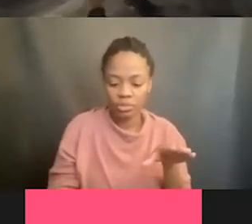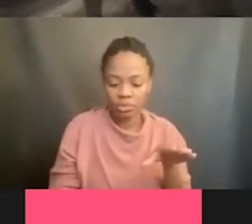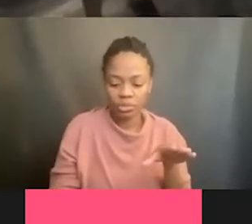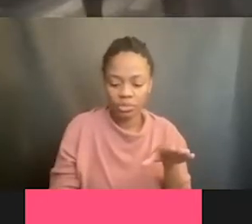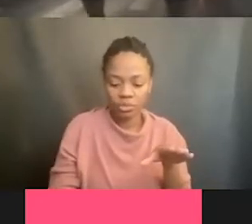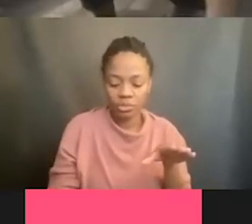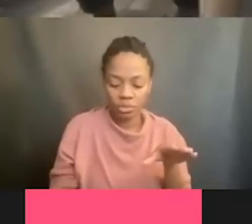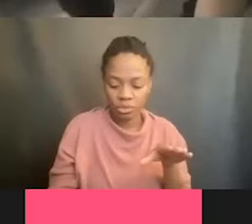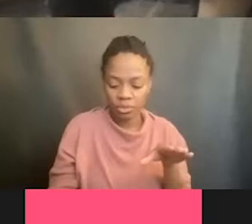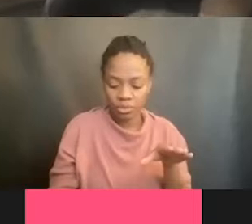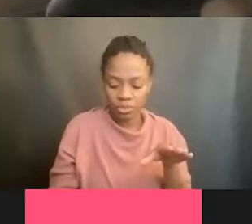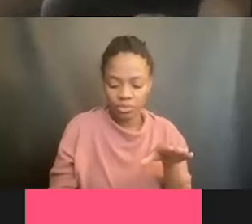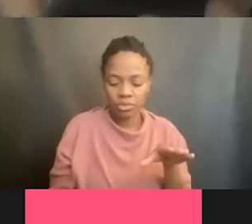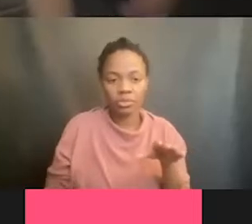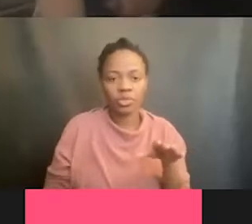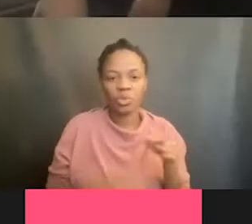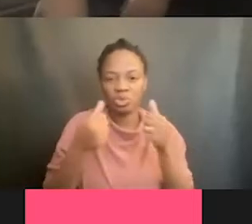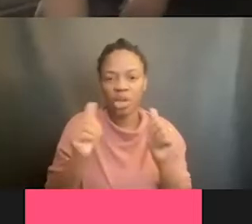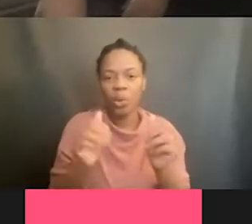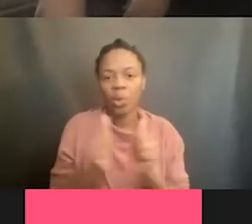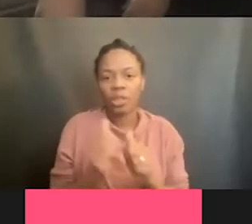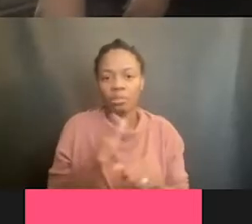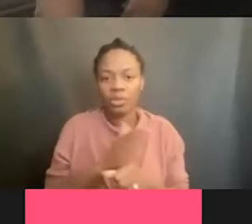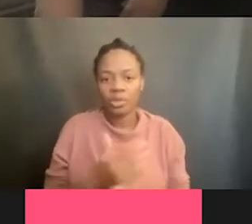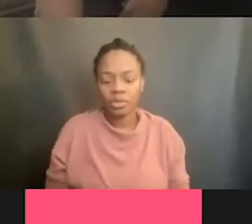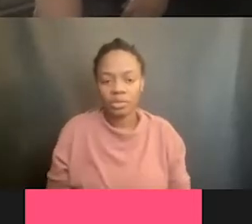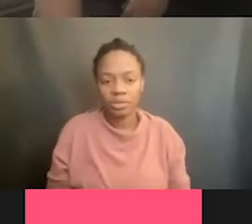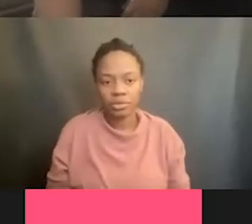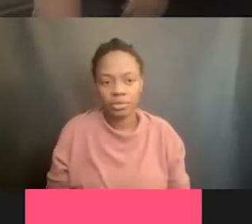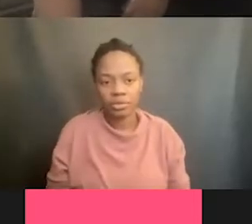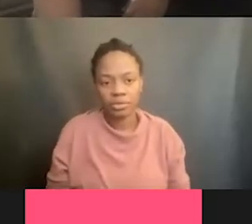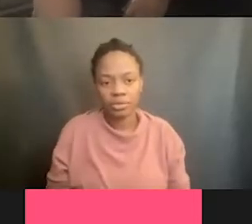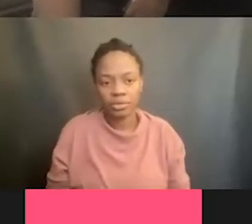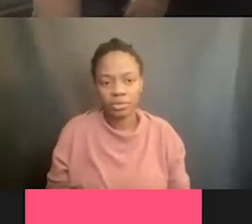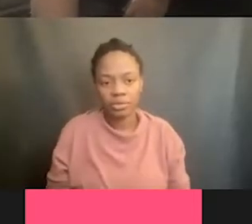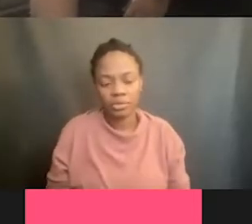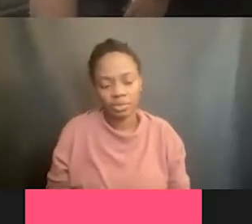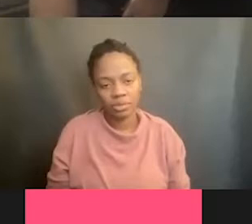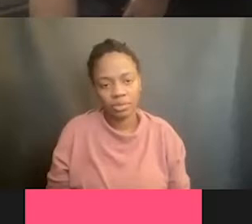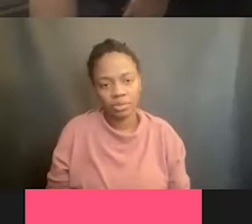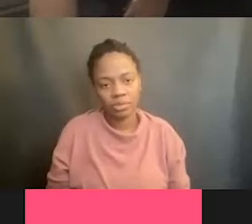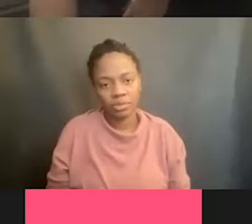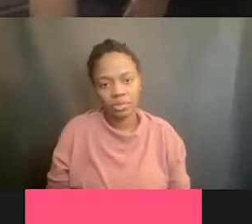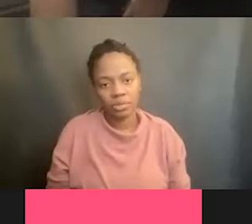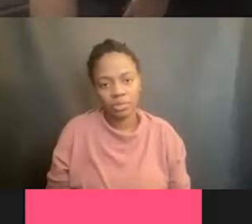So now let's just try it with some music and see how we're gonna do. Let me see.